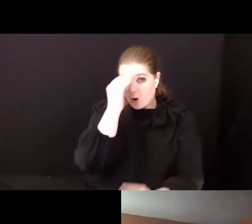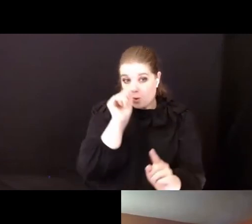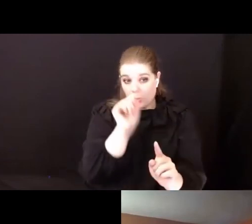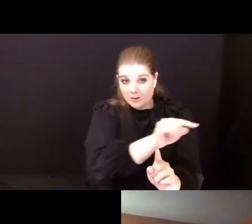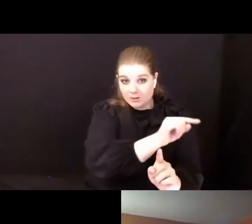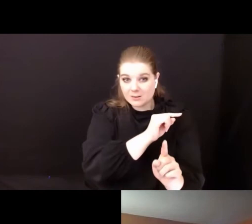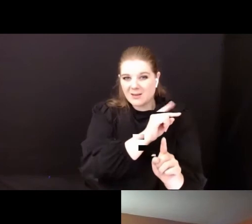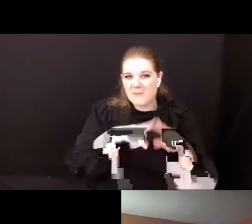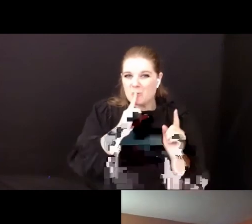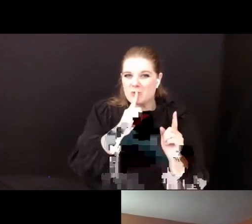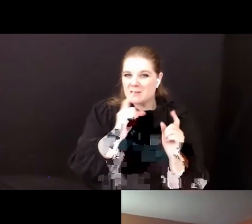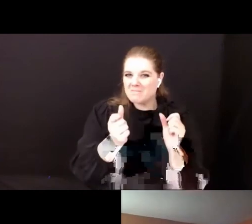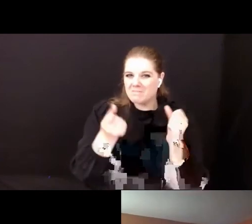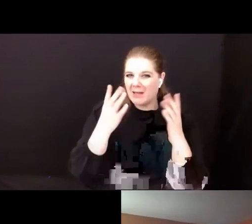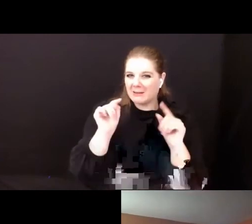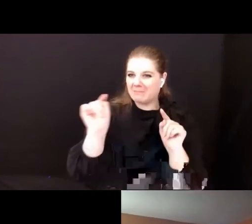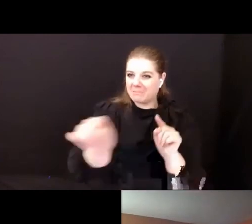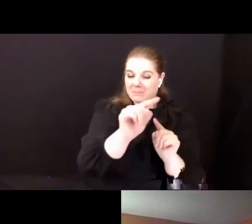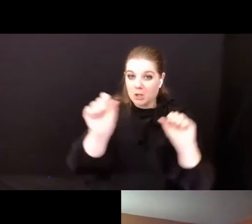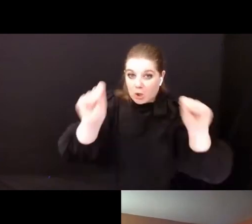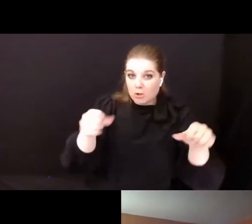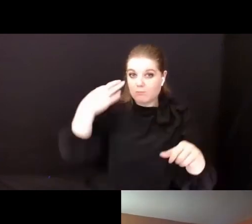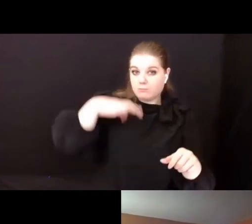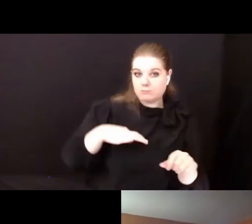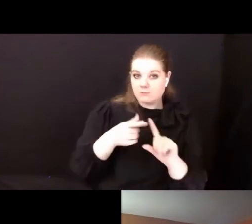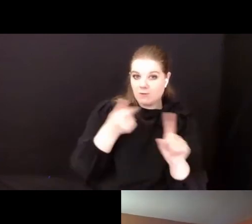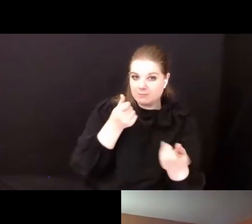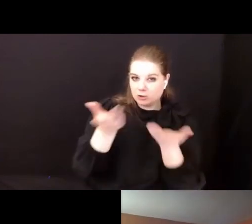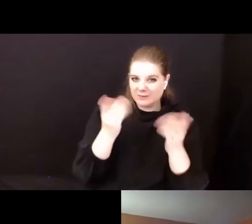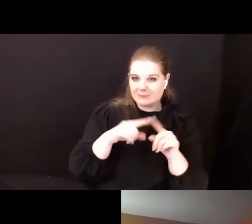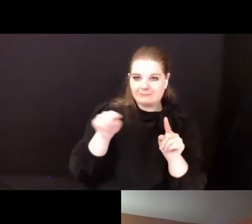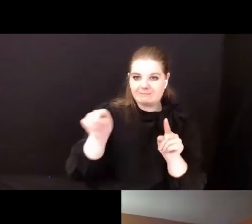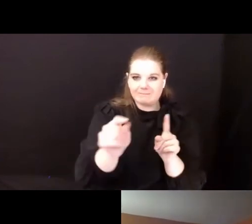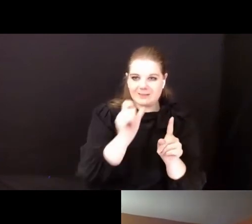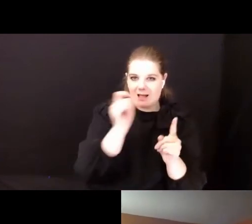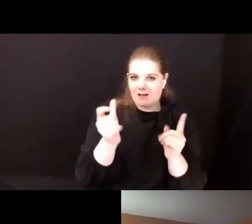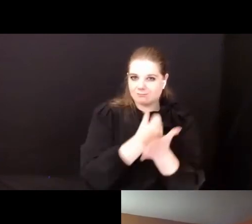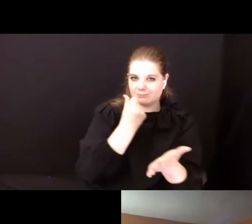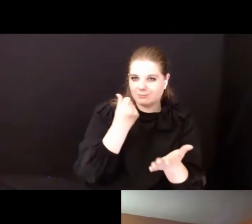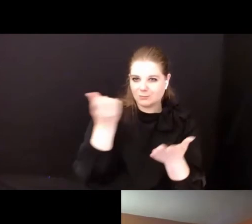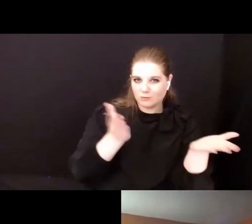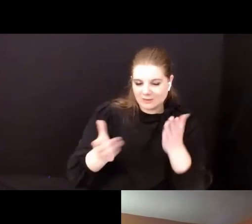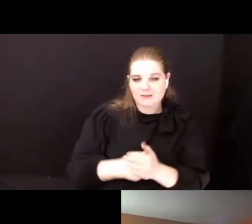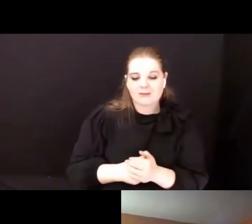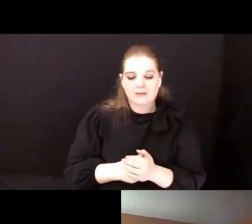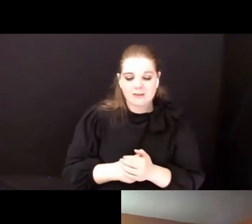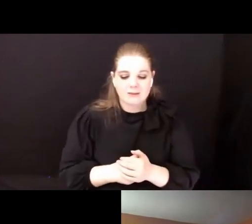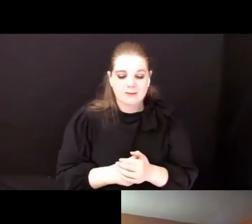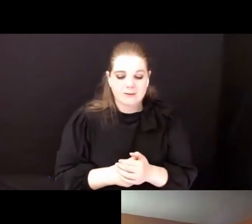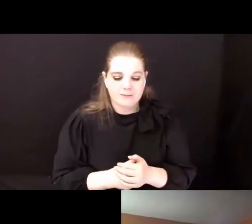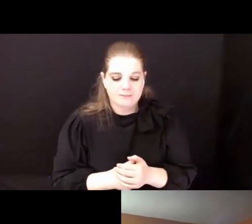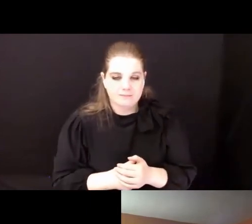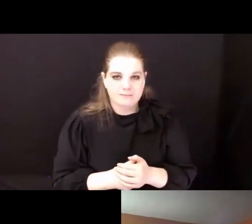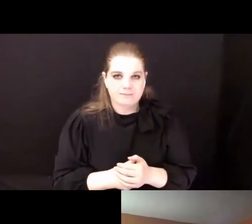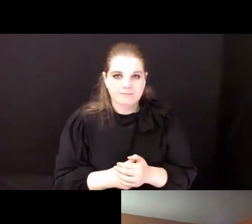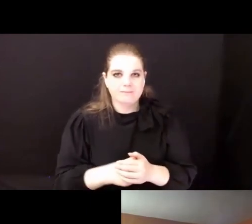% of students who really could benefit from our services. Yes, thank you. Good to see you,